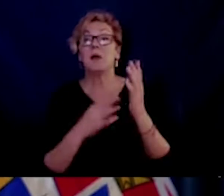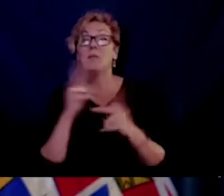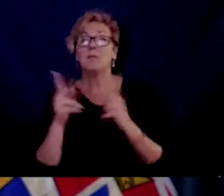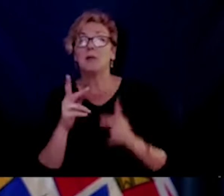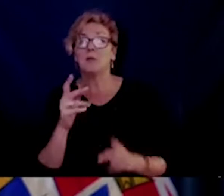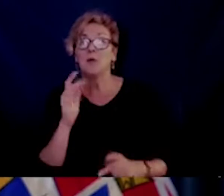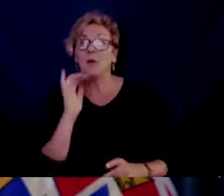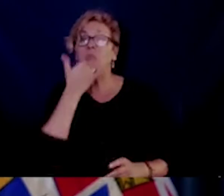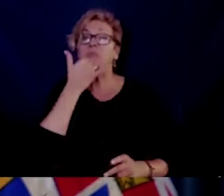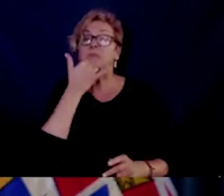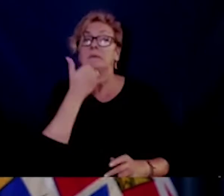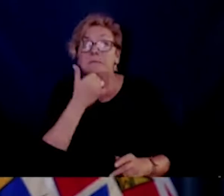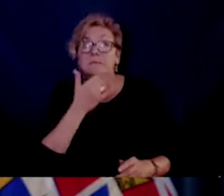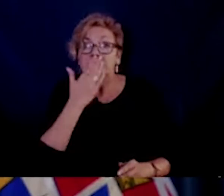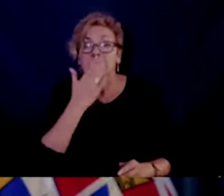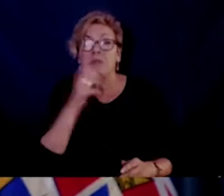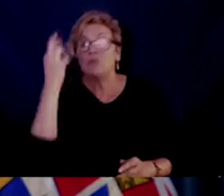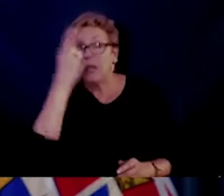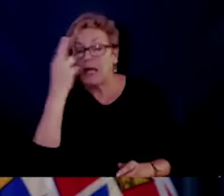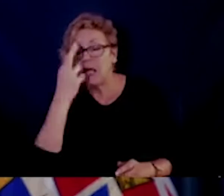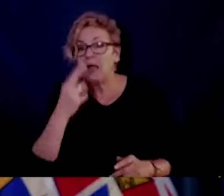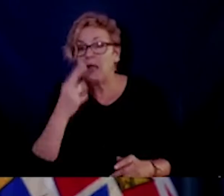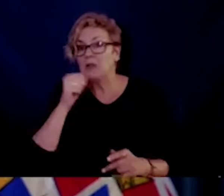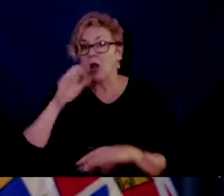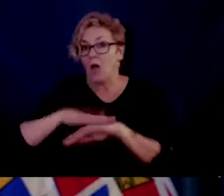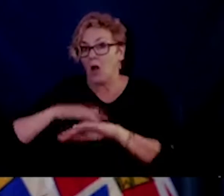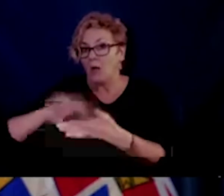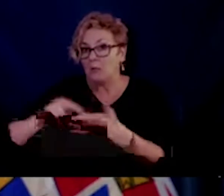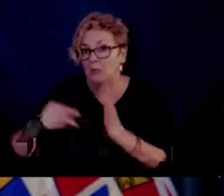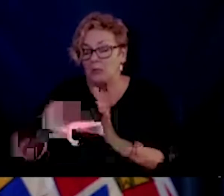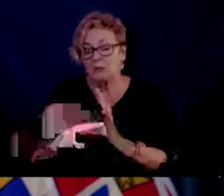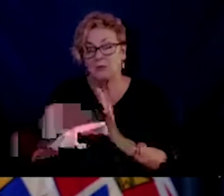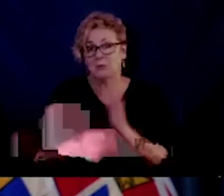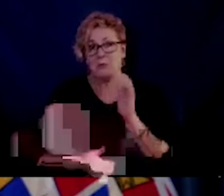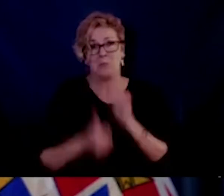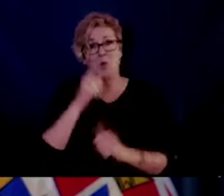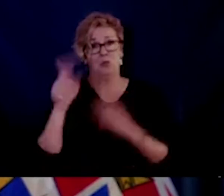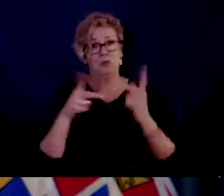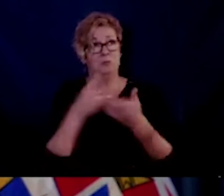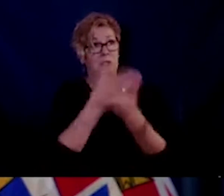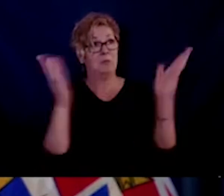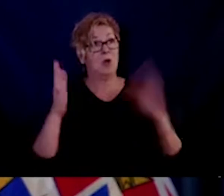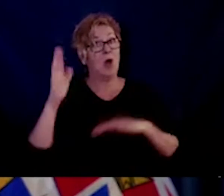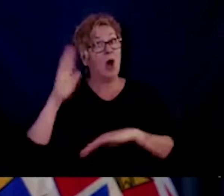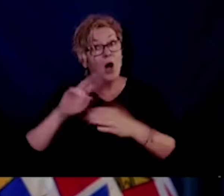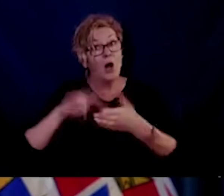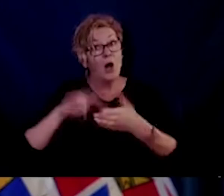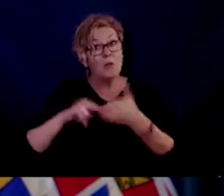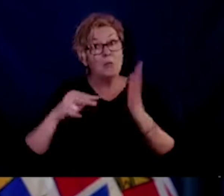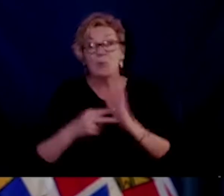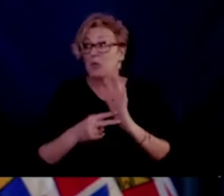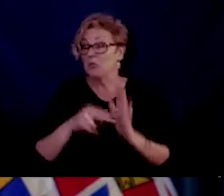it's this, without thinking that how important it is to make sure that you can make people safe in those environments.